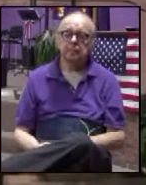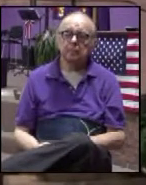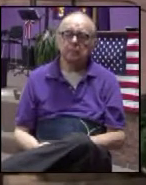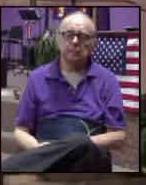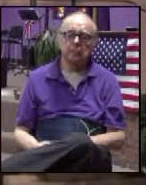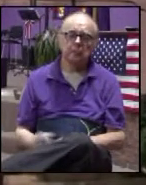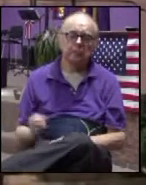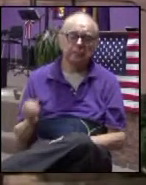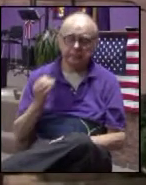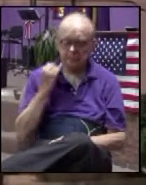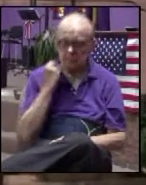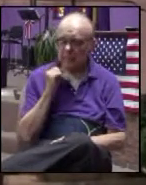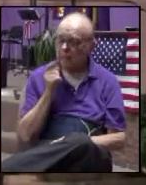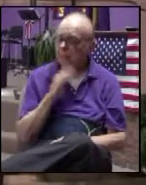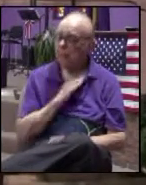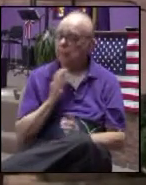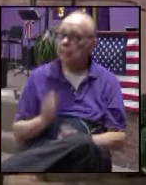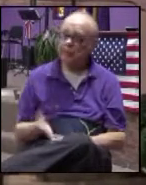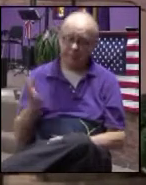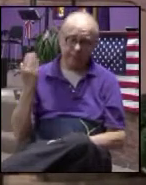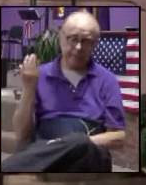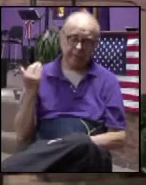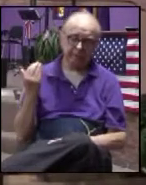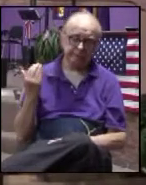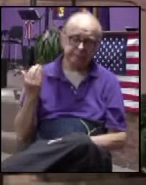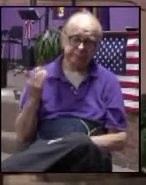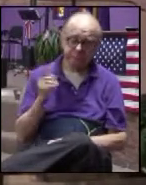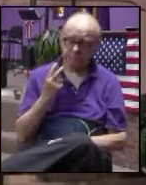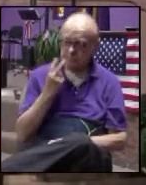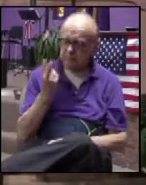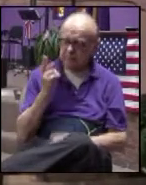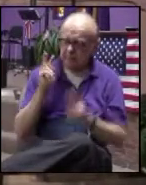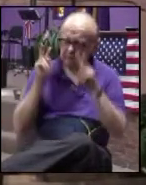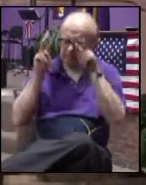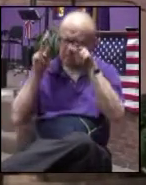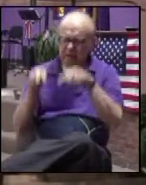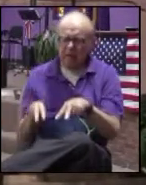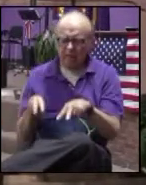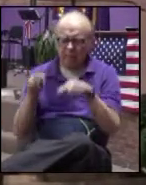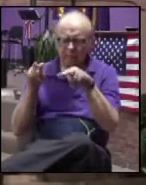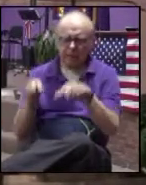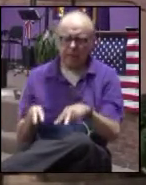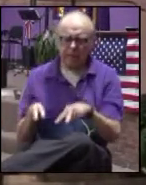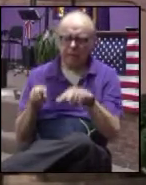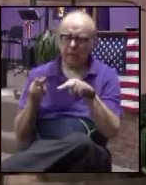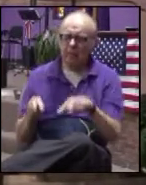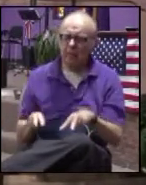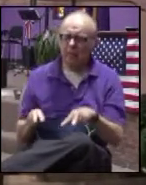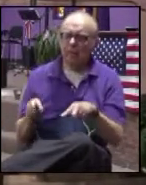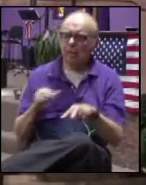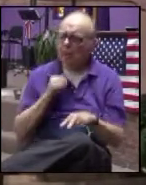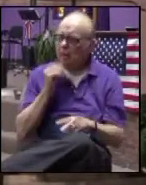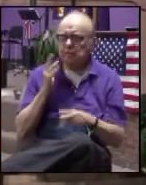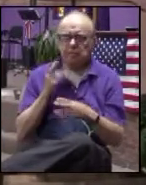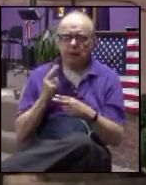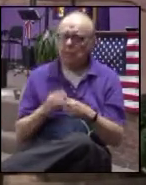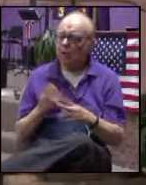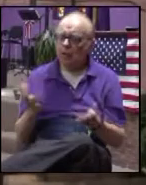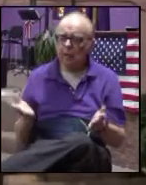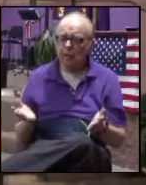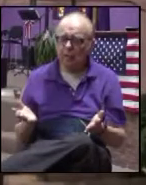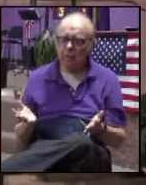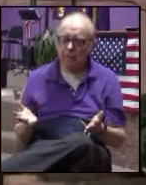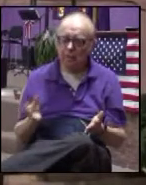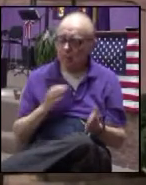And so if you were a Christian, you were looked down upon. So you were not called